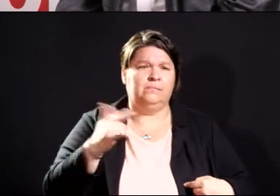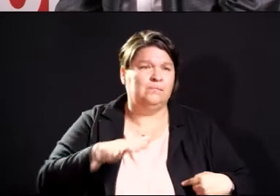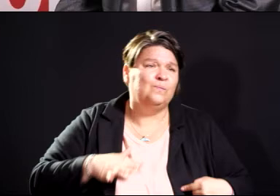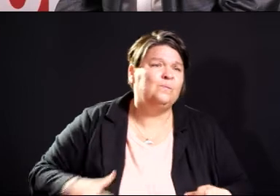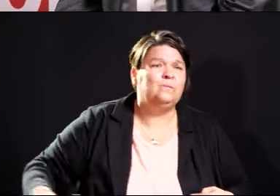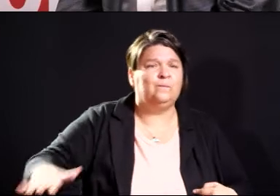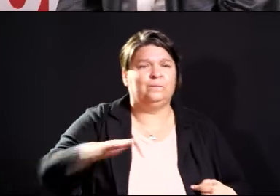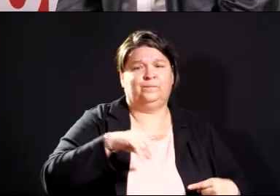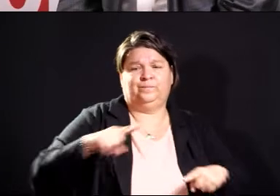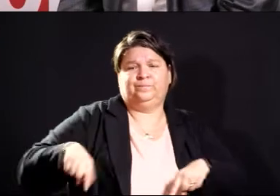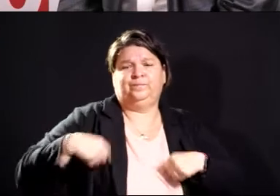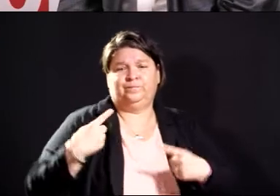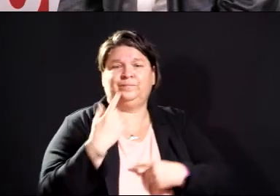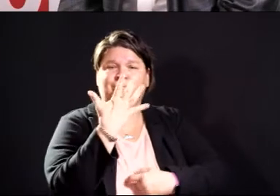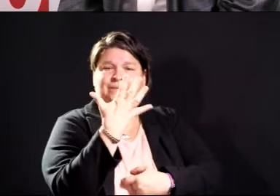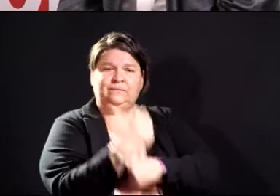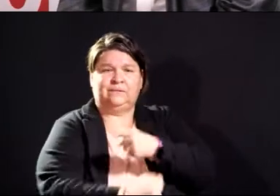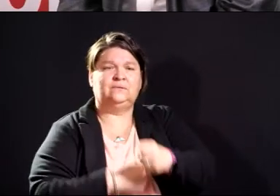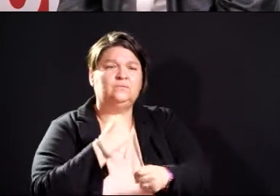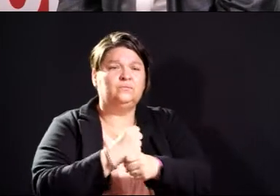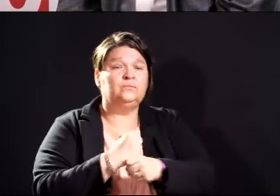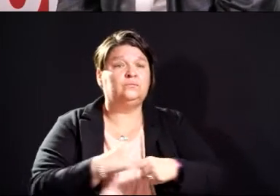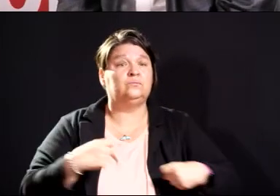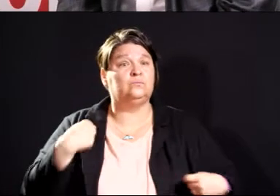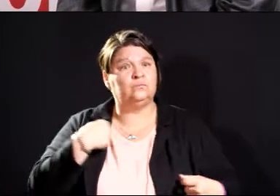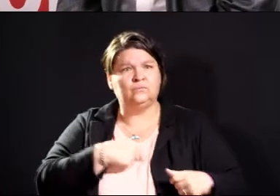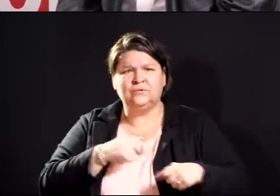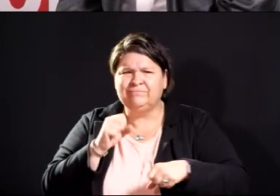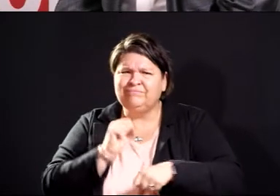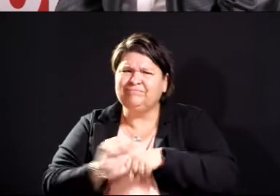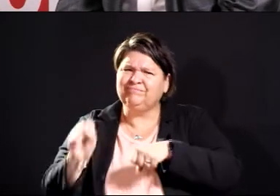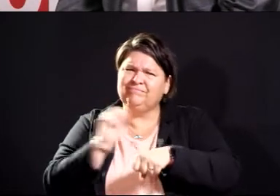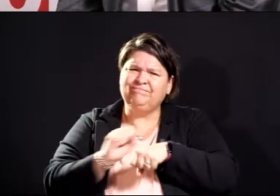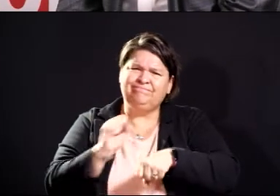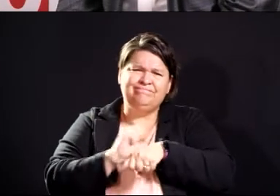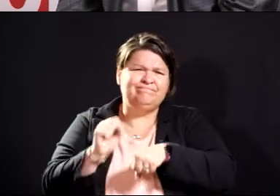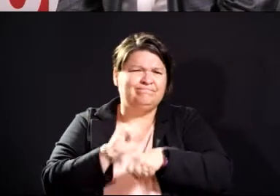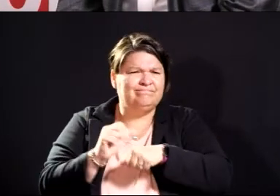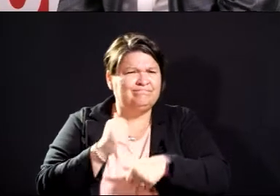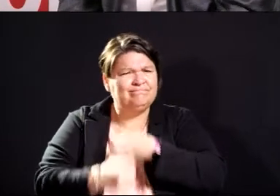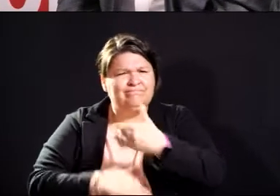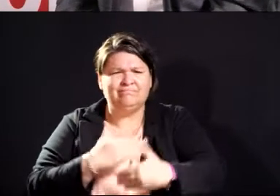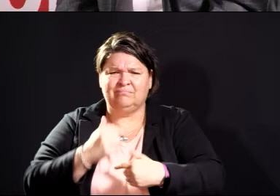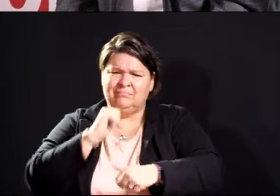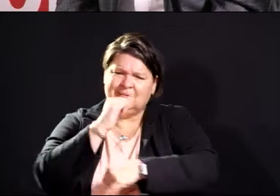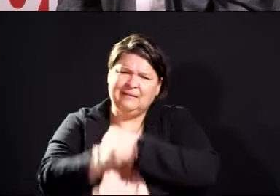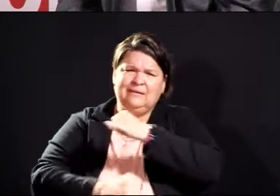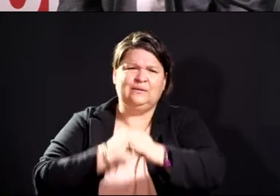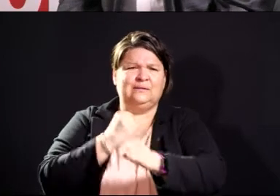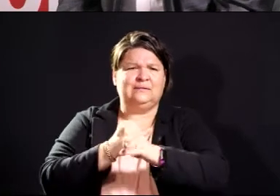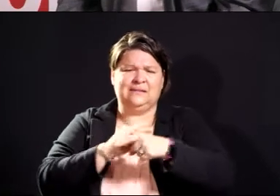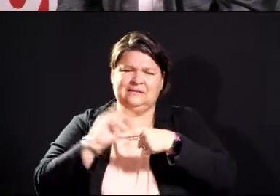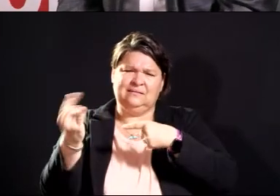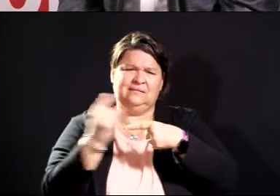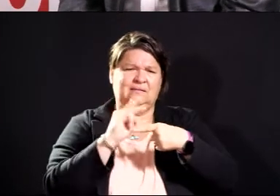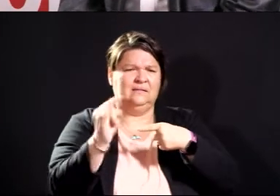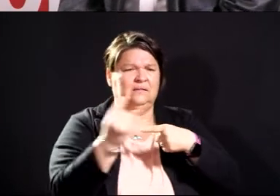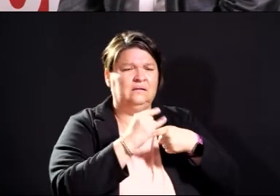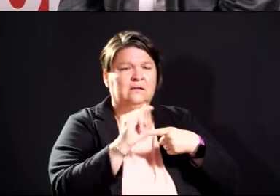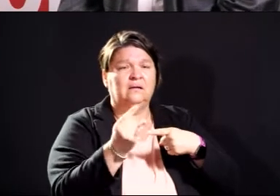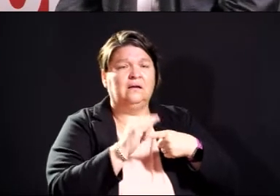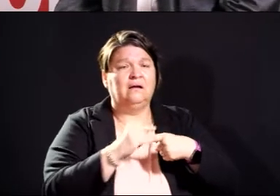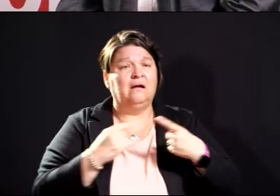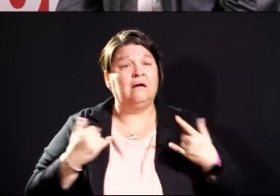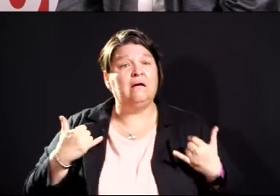the international presence of the airport. And effectively, international traffic has stopped.